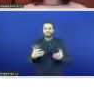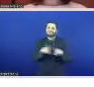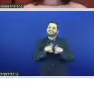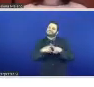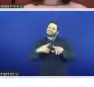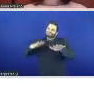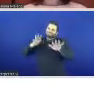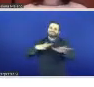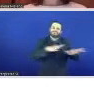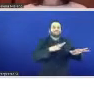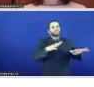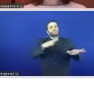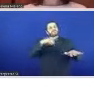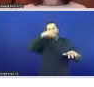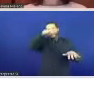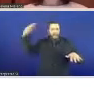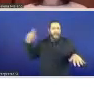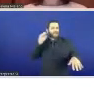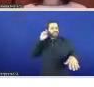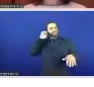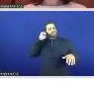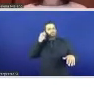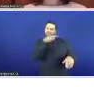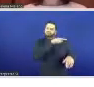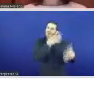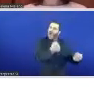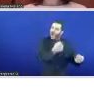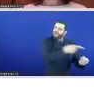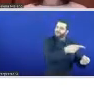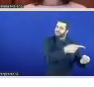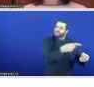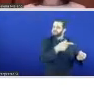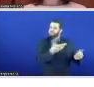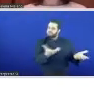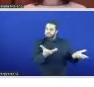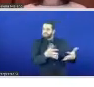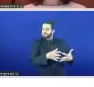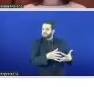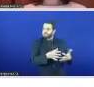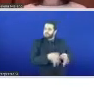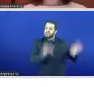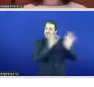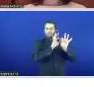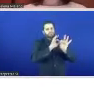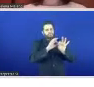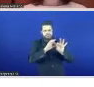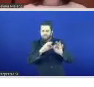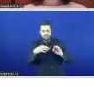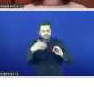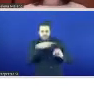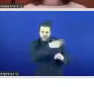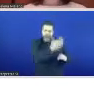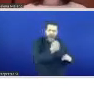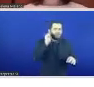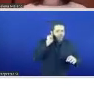it. We could give many more examples, I'm sure, from other parts of the world. And the CSOs should make sure that